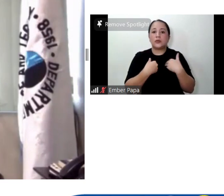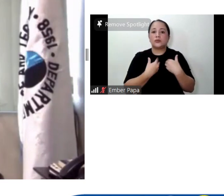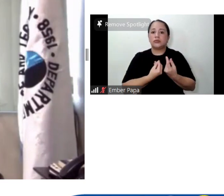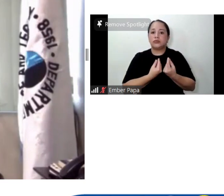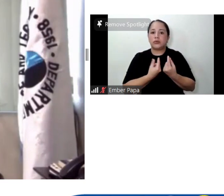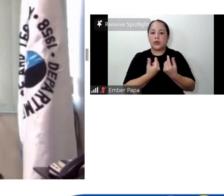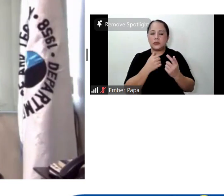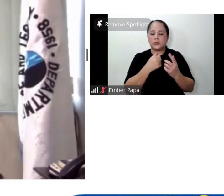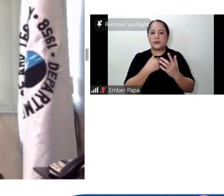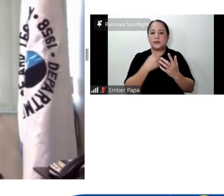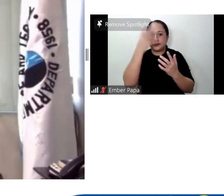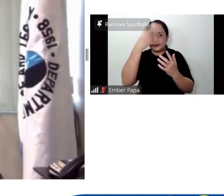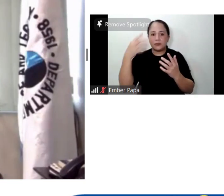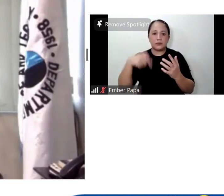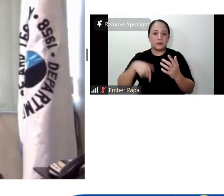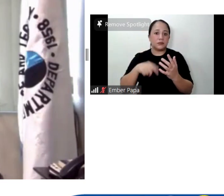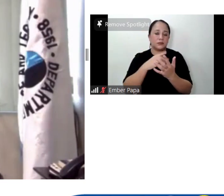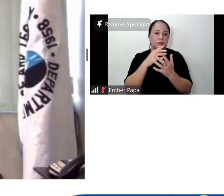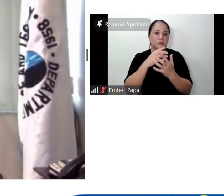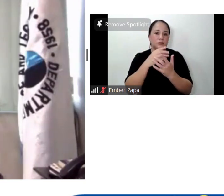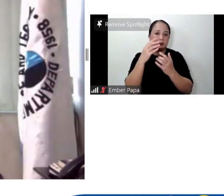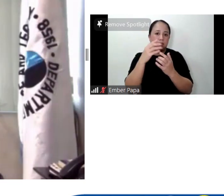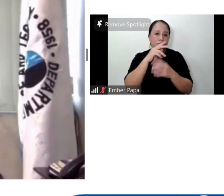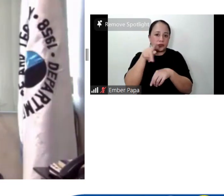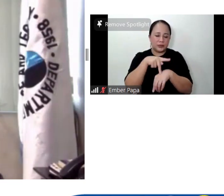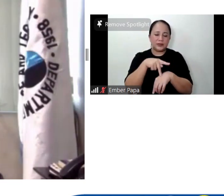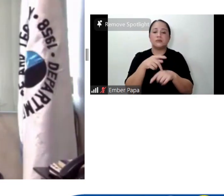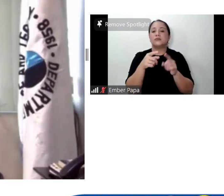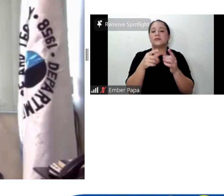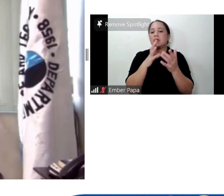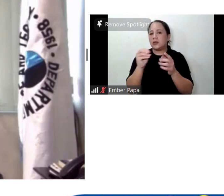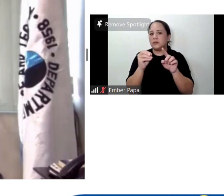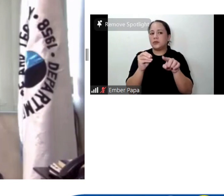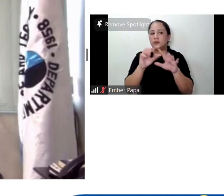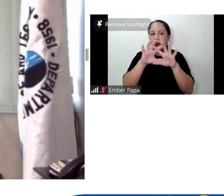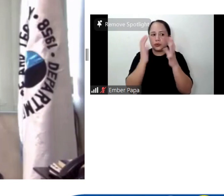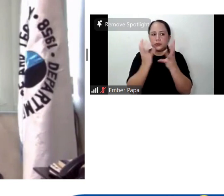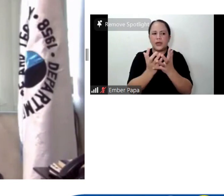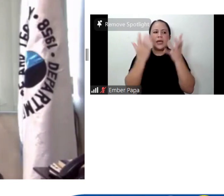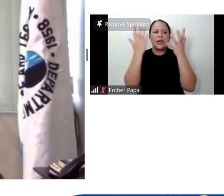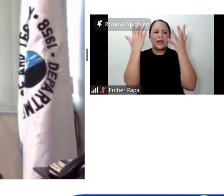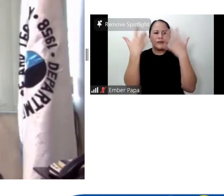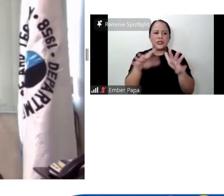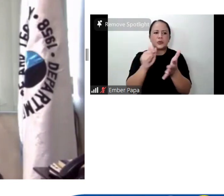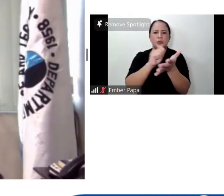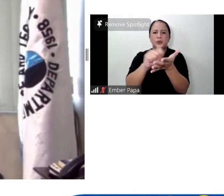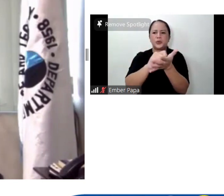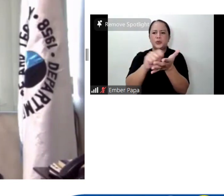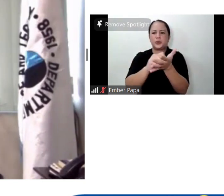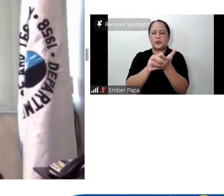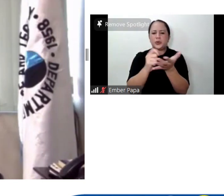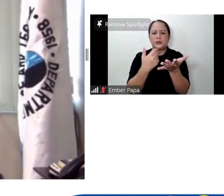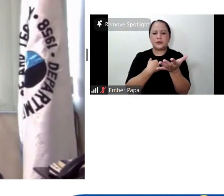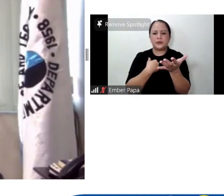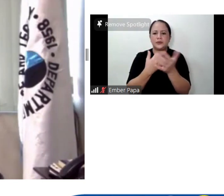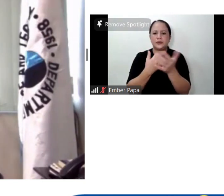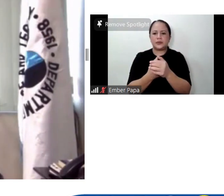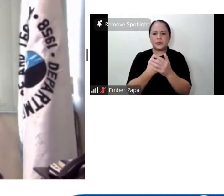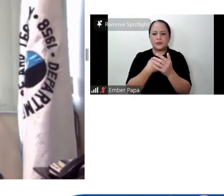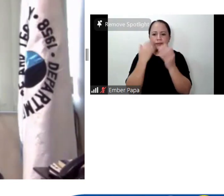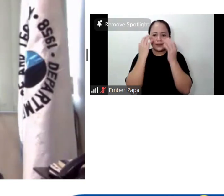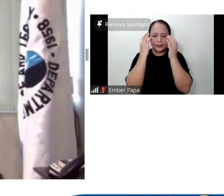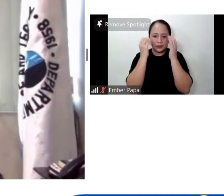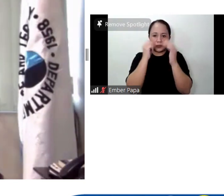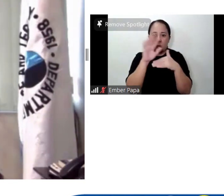as citizens of this country and of the world has already been written, even when the body of knowledge on